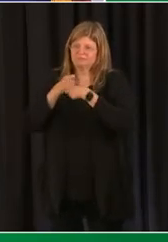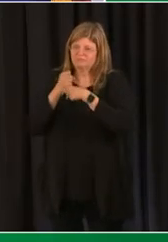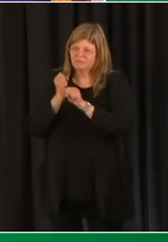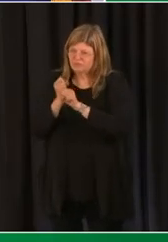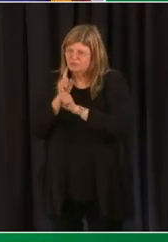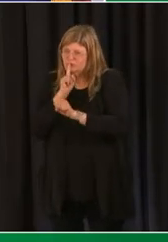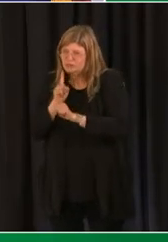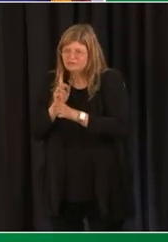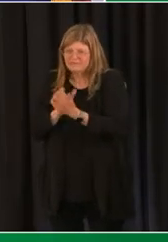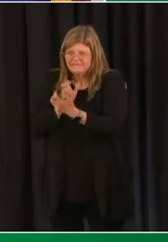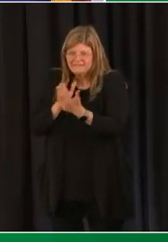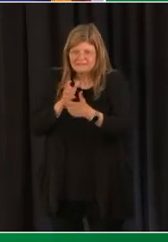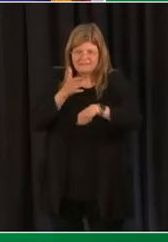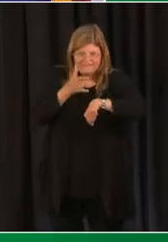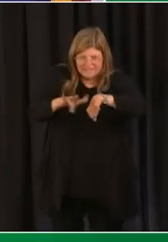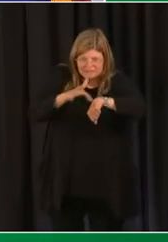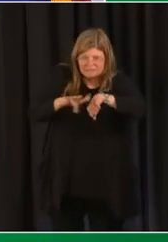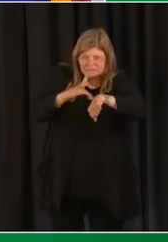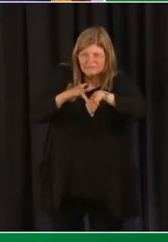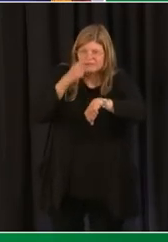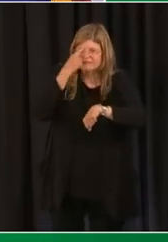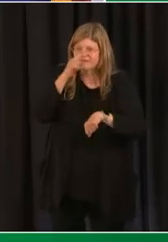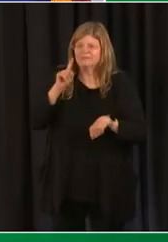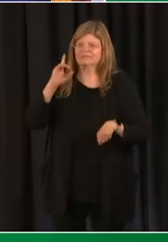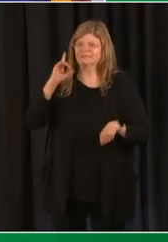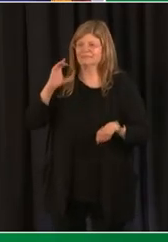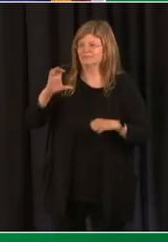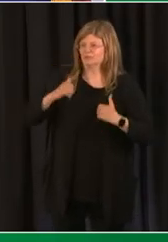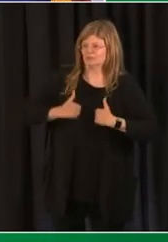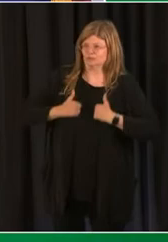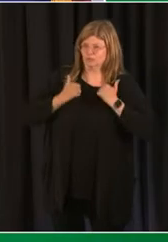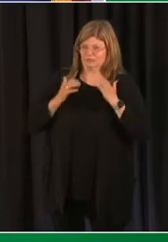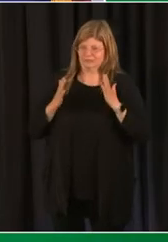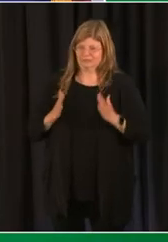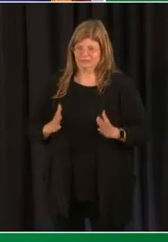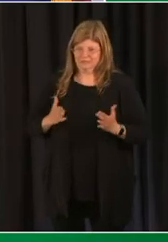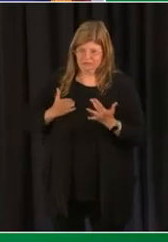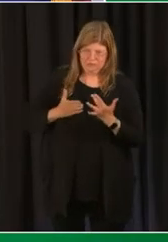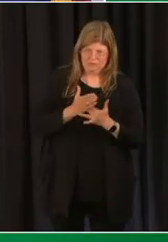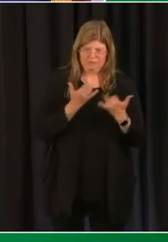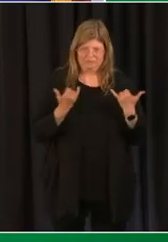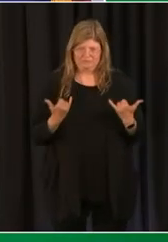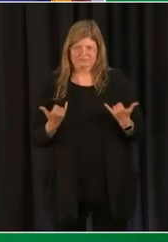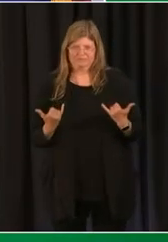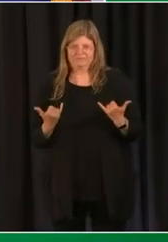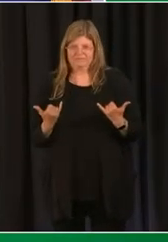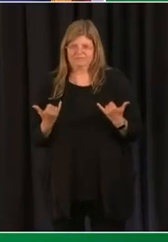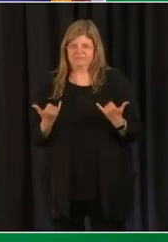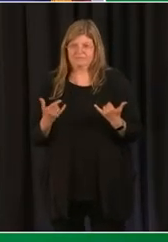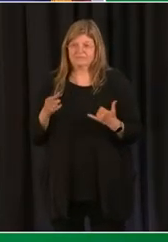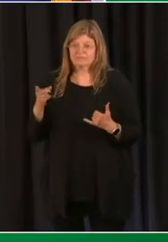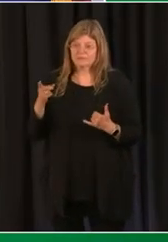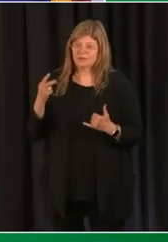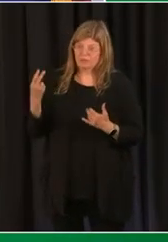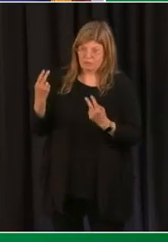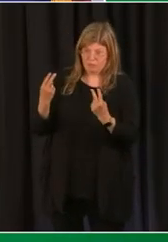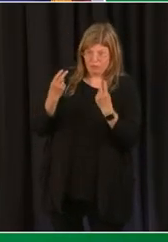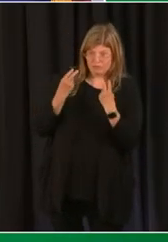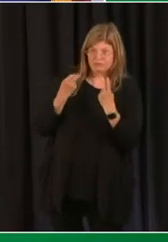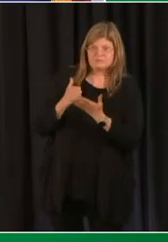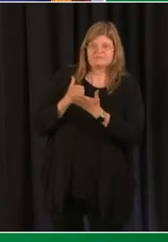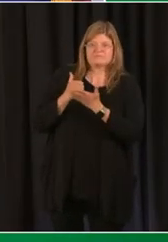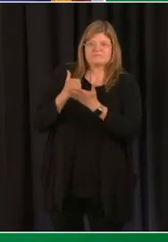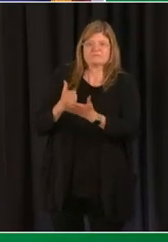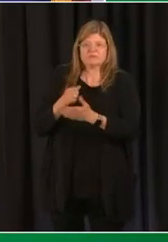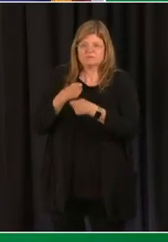it's available for our residents. But we'll talk about it today. We have a bit of a time crunch. So folks who are watching, we need your help to